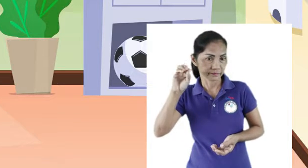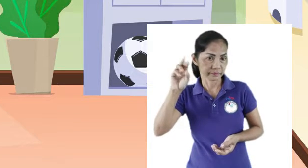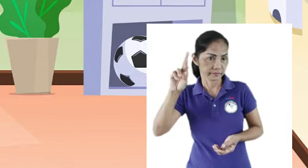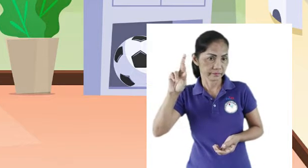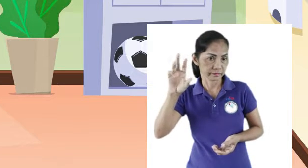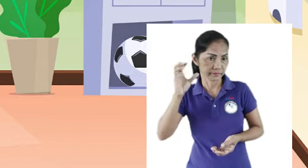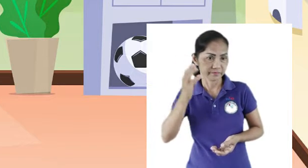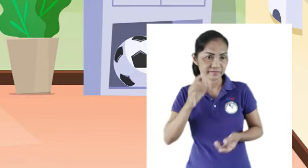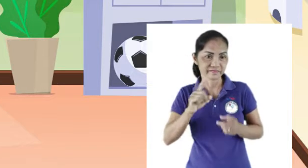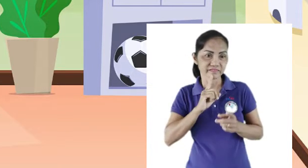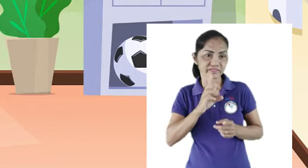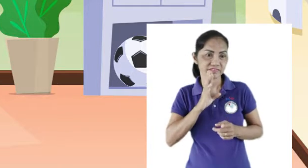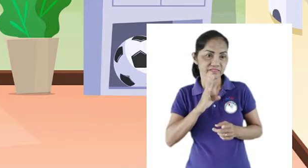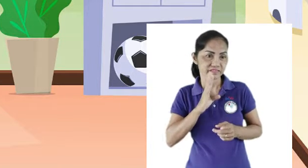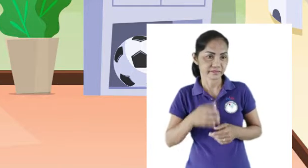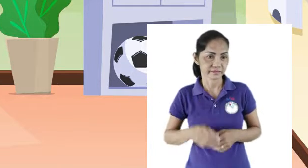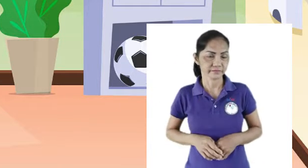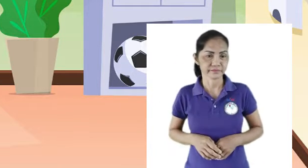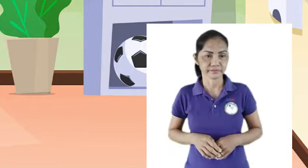Listen or speak.